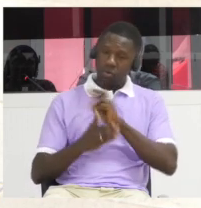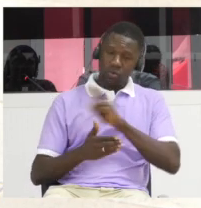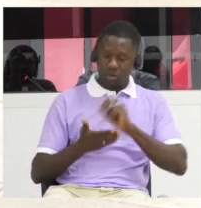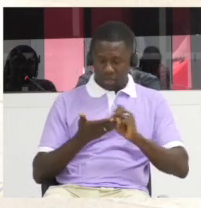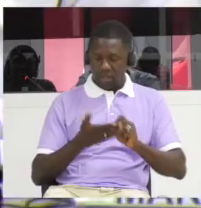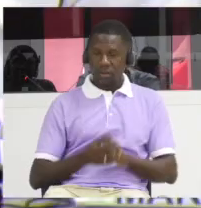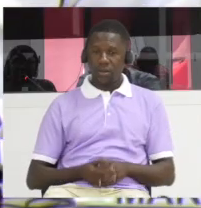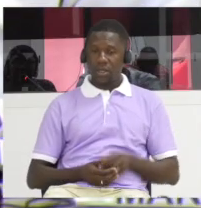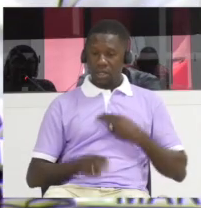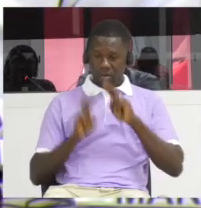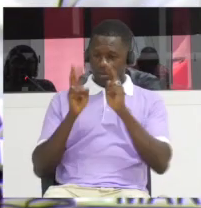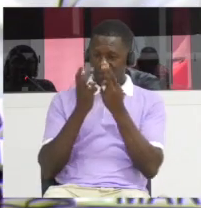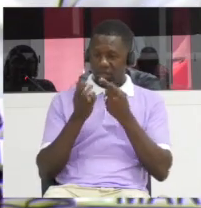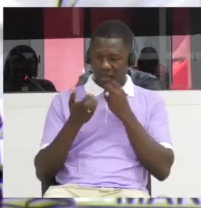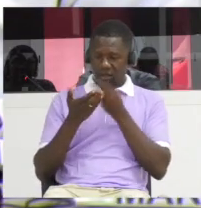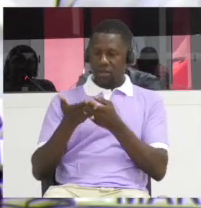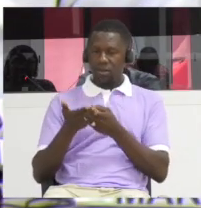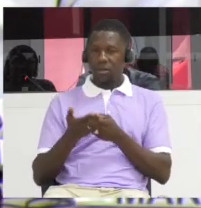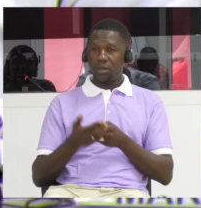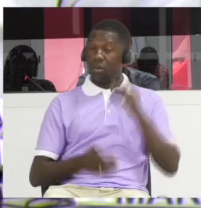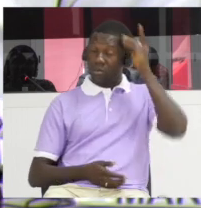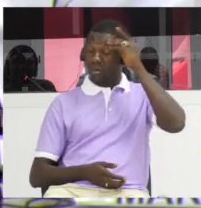And the paragraph states as follows.